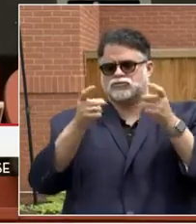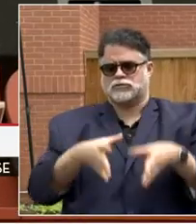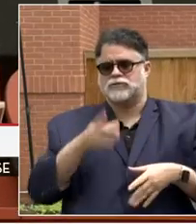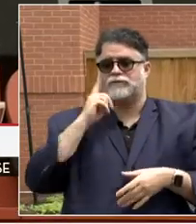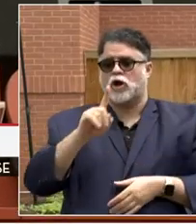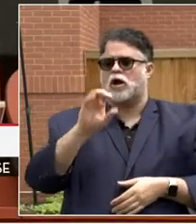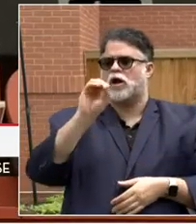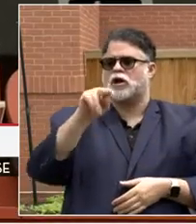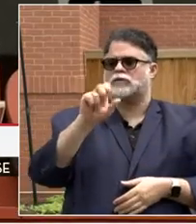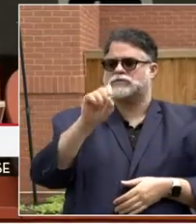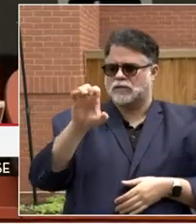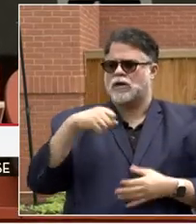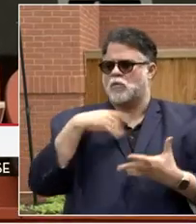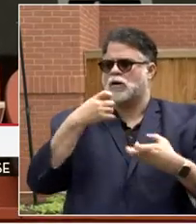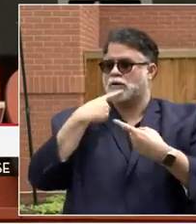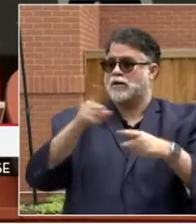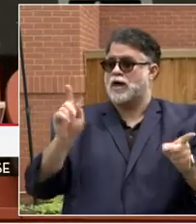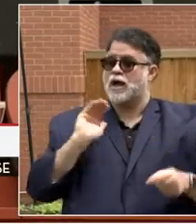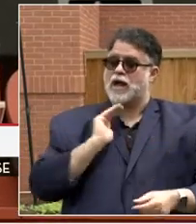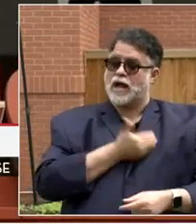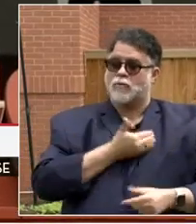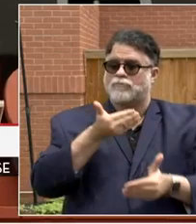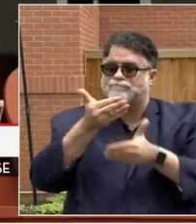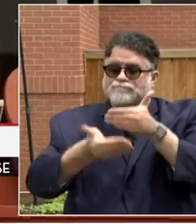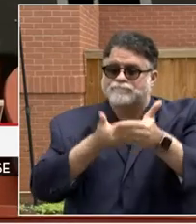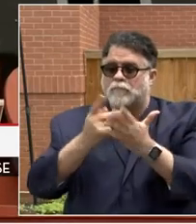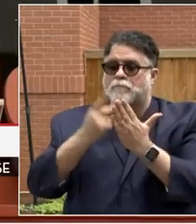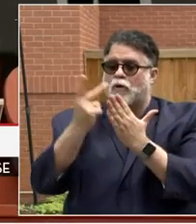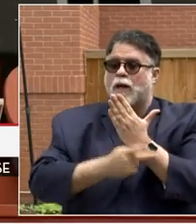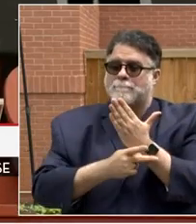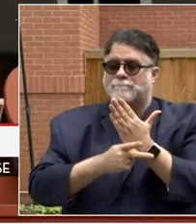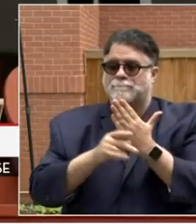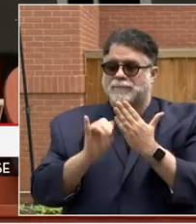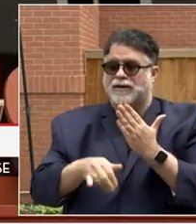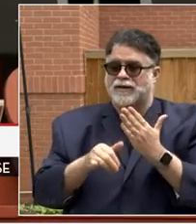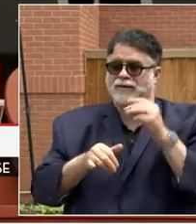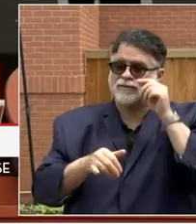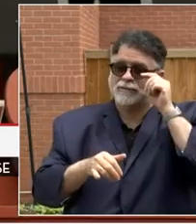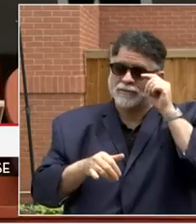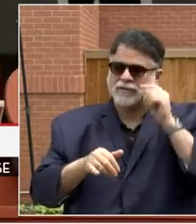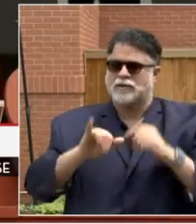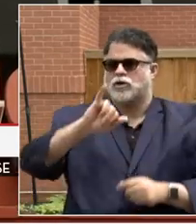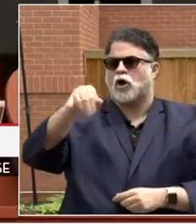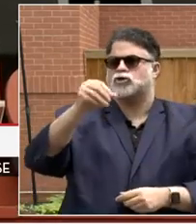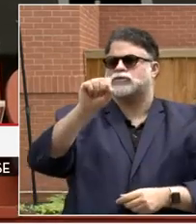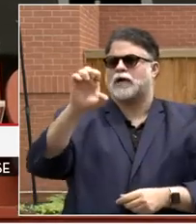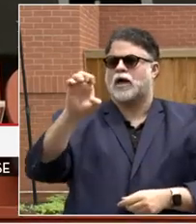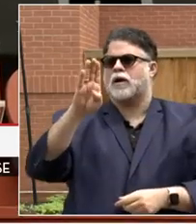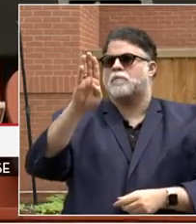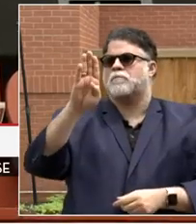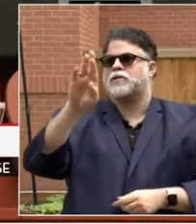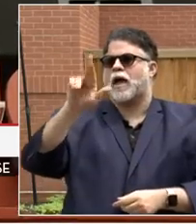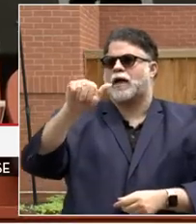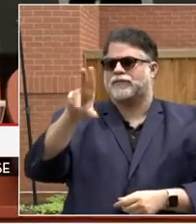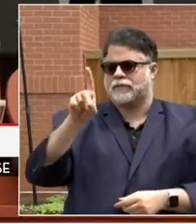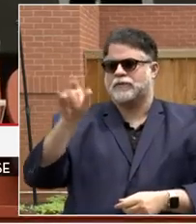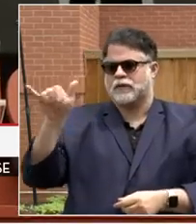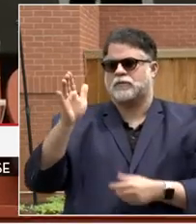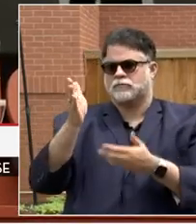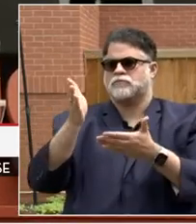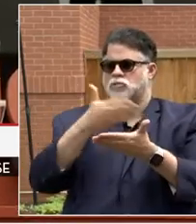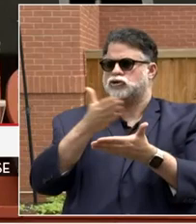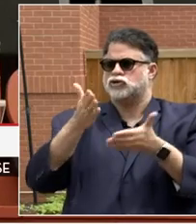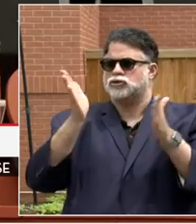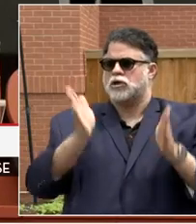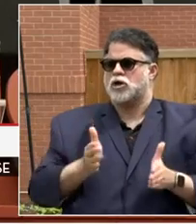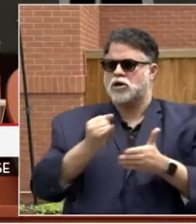one of our Pathways ambassadors, Mr. Roger Ball, who is a music artist, who's been very active at making